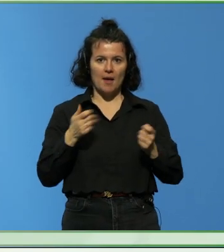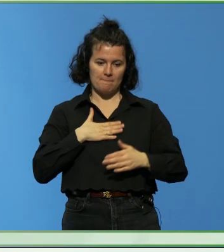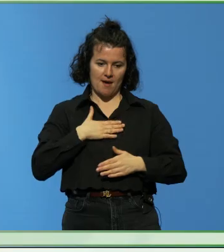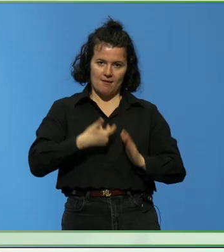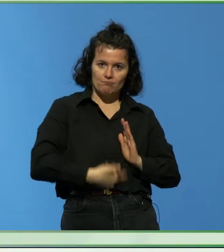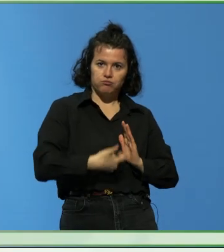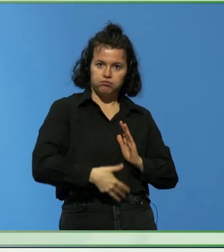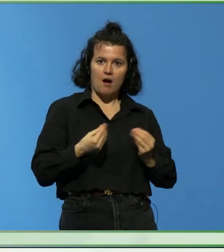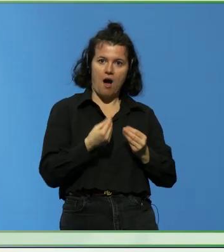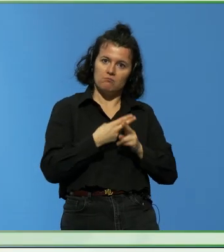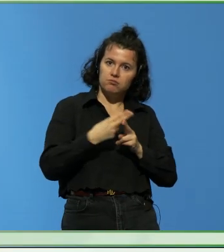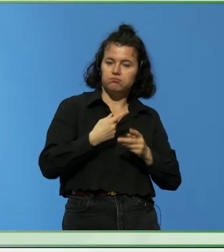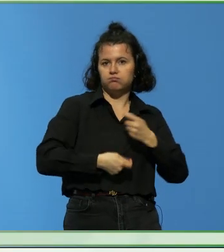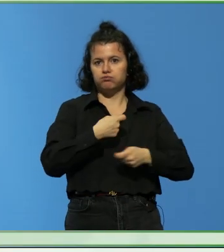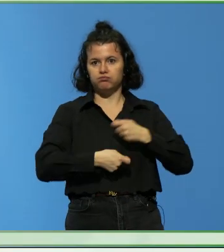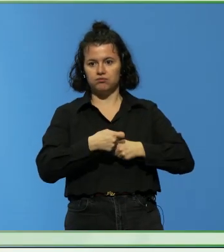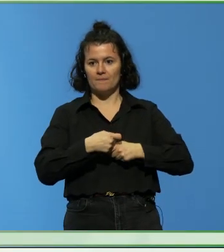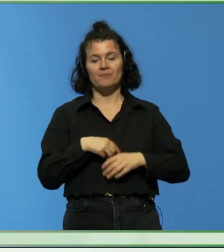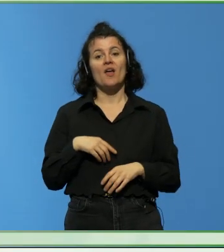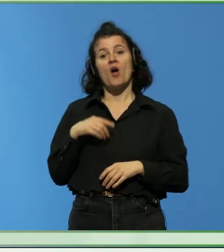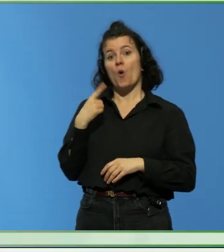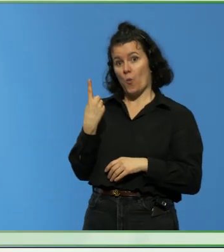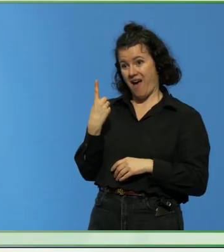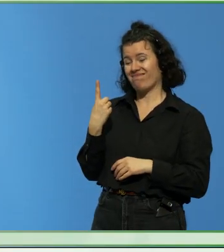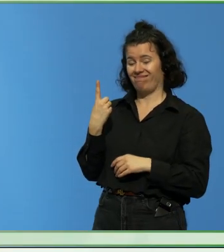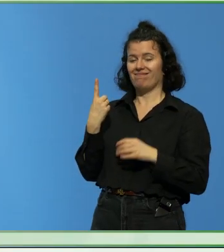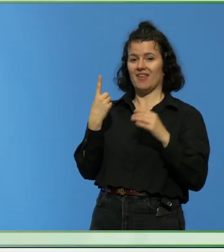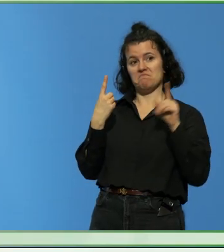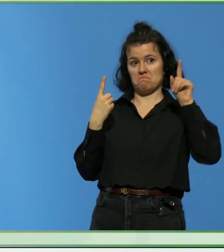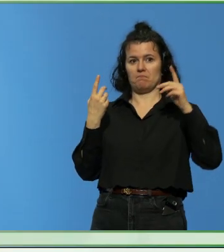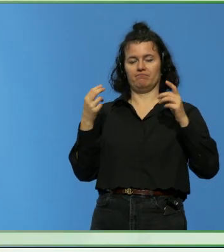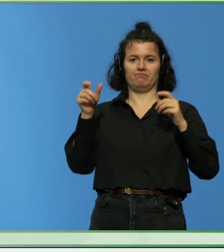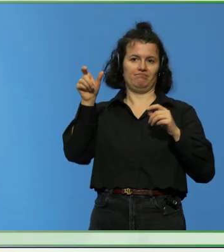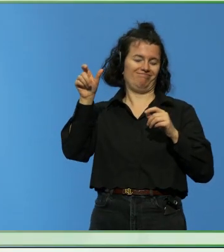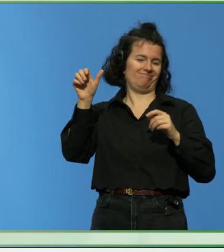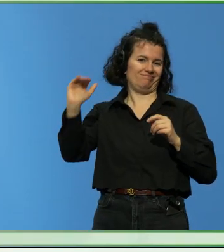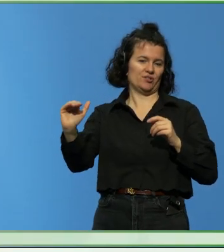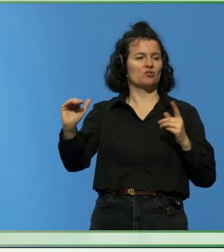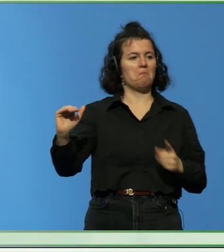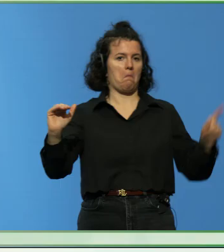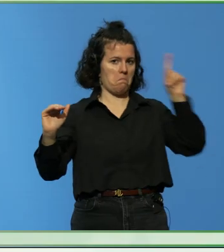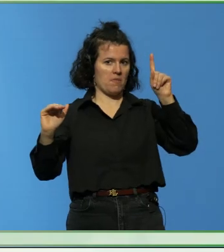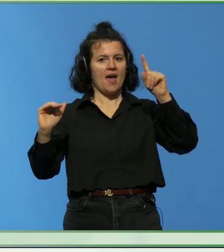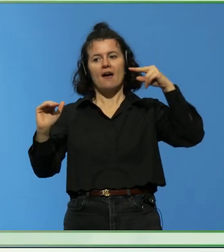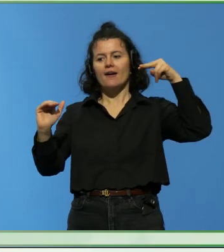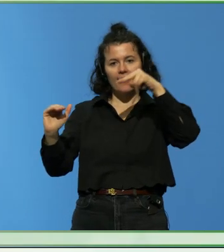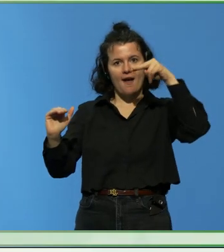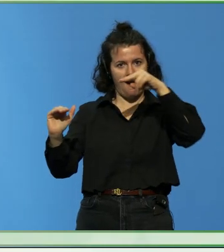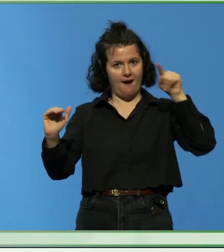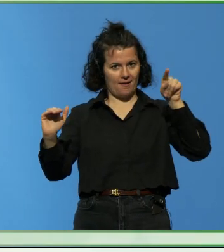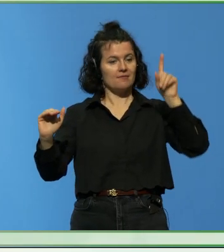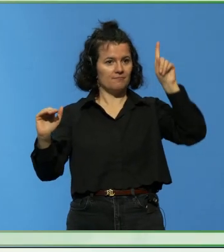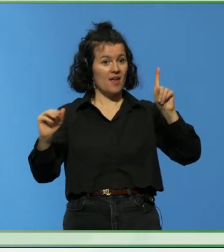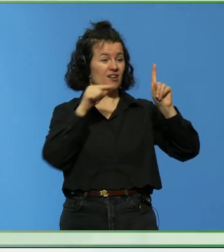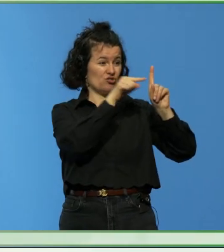caregiver. And she said, "The last month was the first time we slept and she went to the toilet and saw her period and took